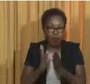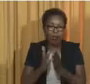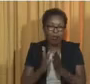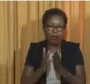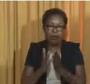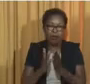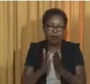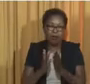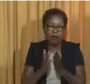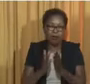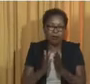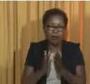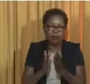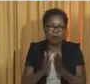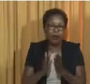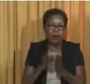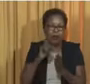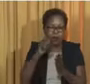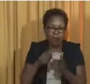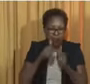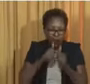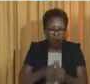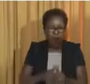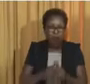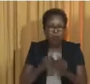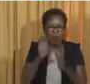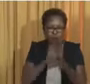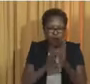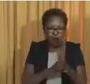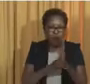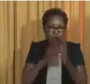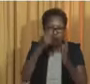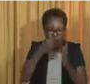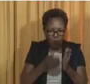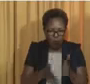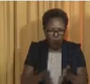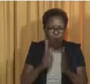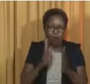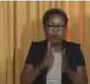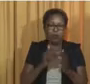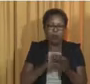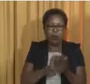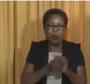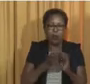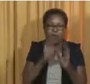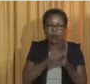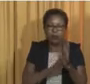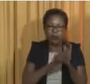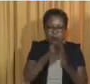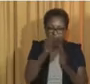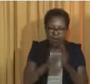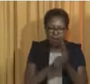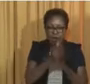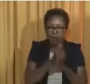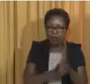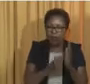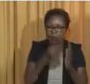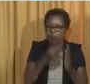the constitutionally ordained amendment process provided for under Article 255(1) of